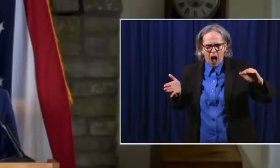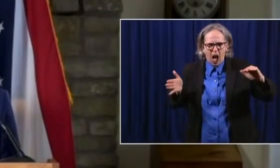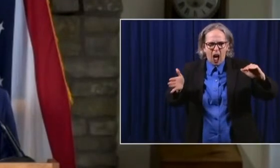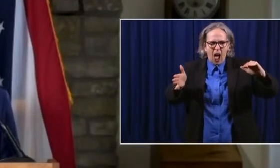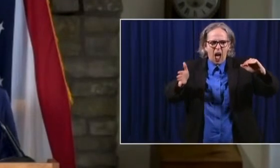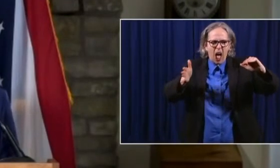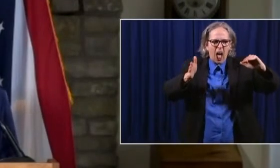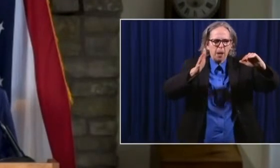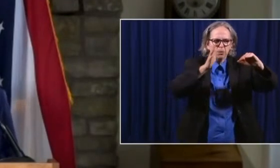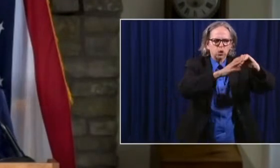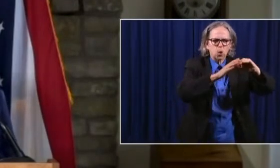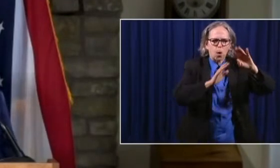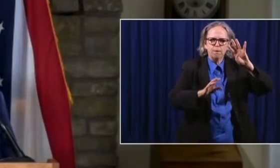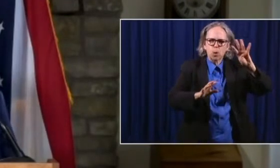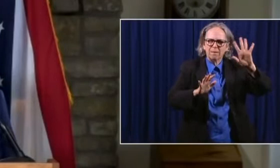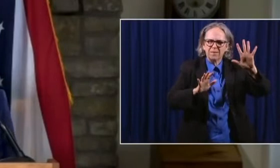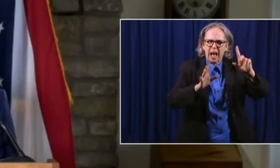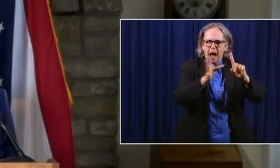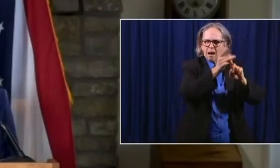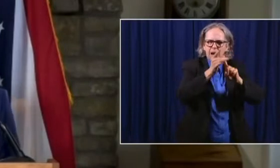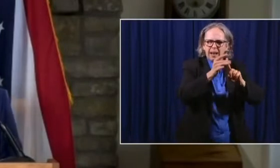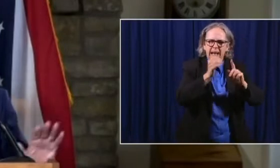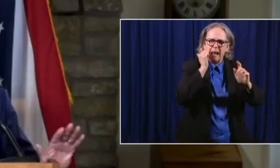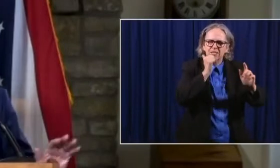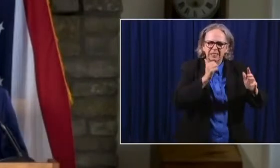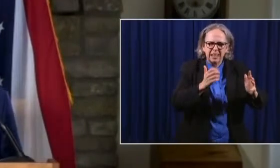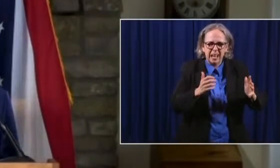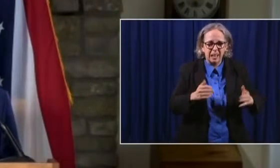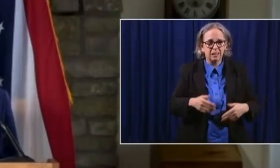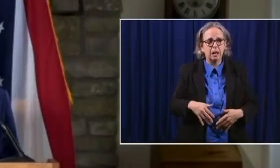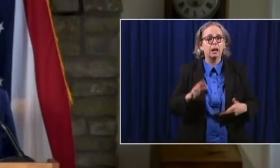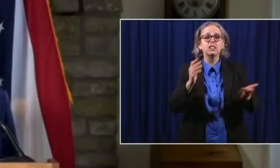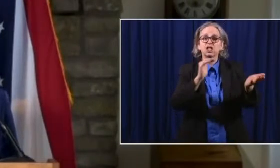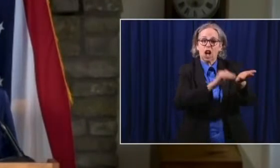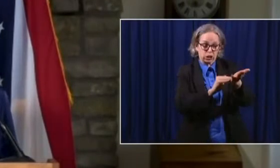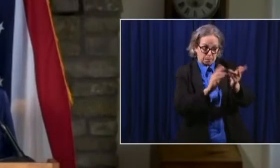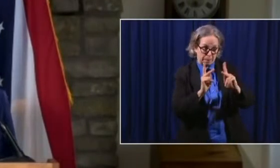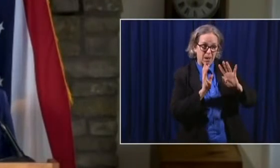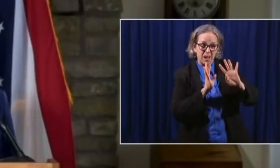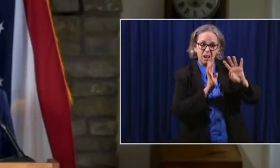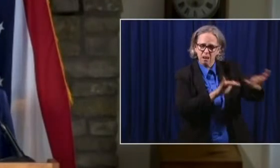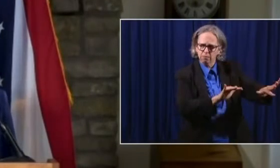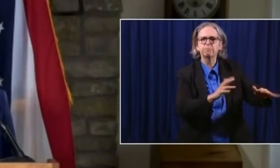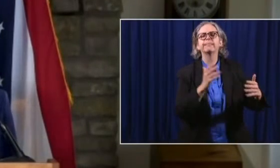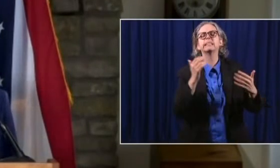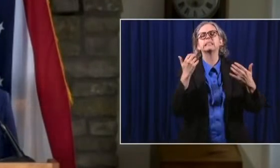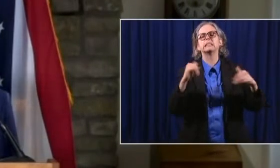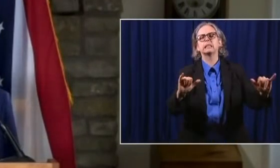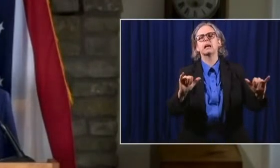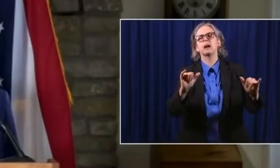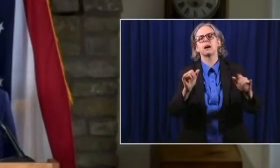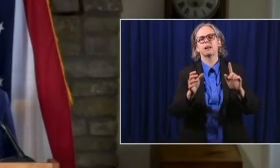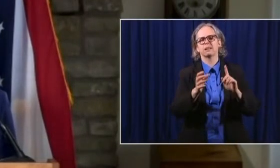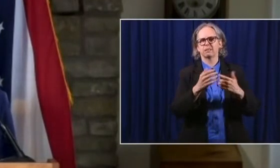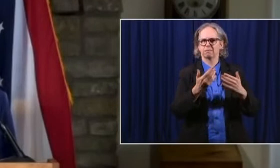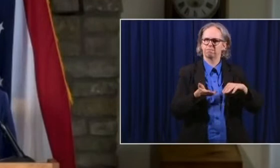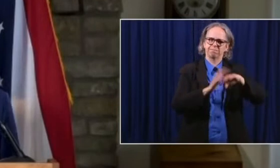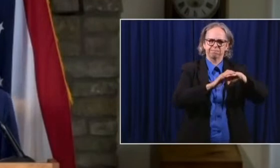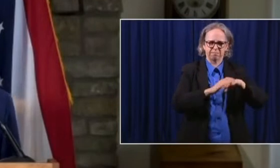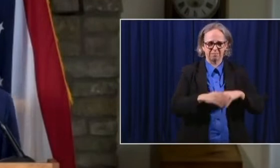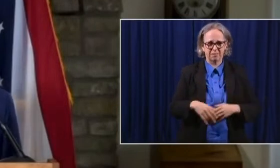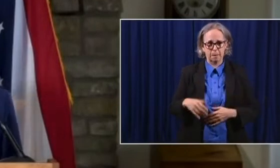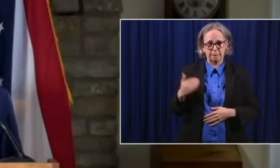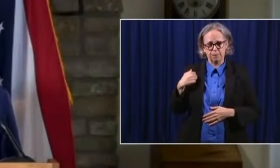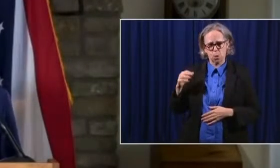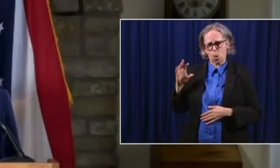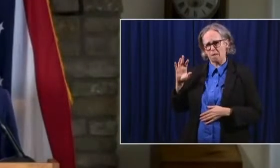They also saw an increase in number of outpatient visits, an early indicator. From August 5th to August 10th, they increased from an average of 50 cases per day